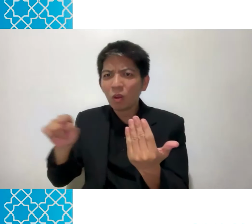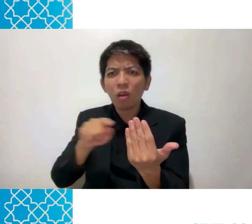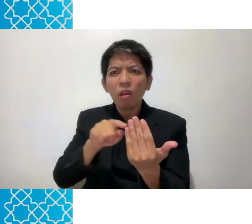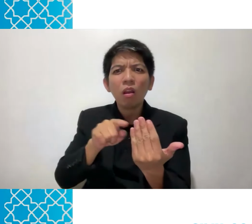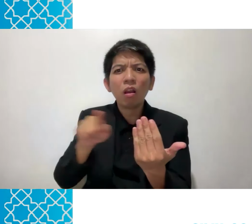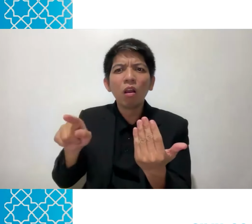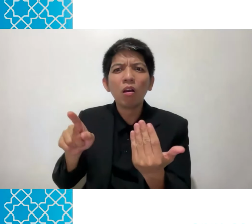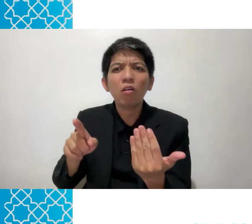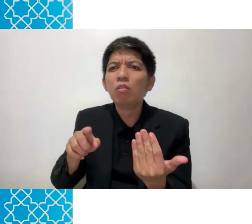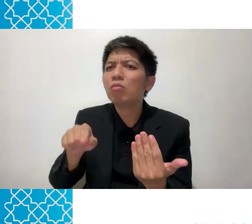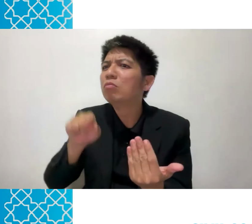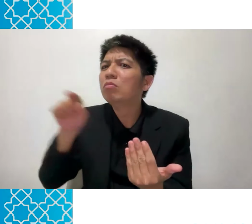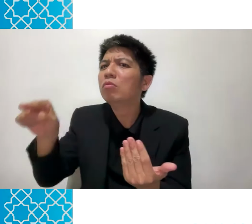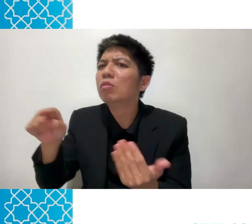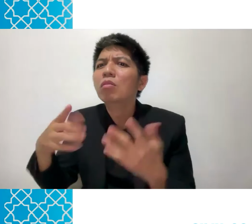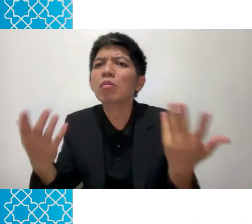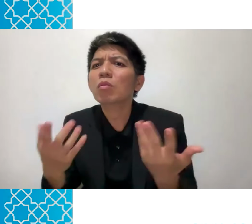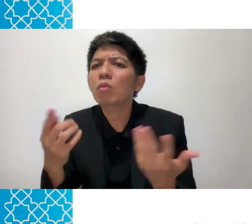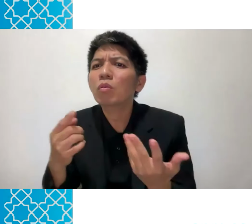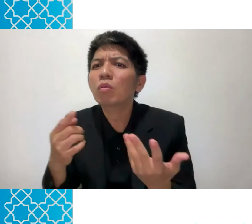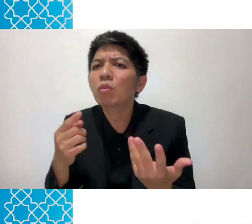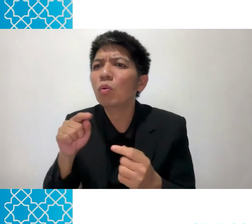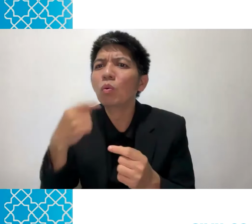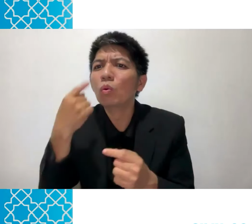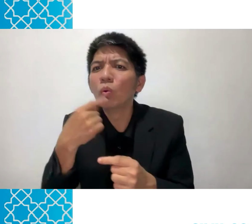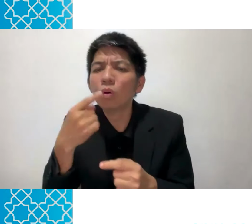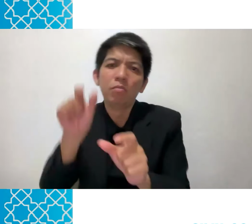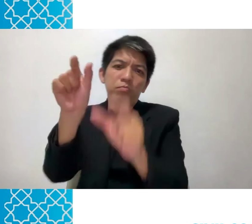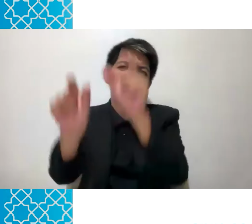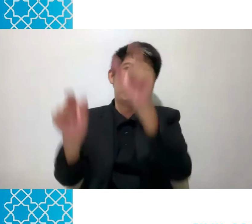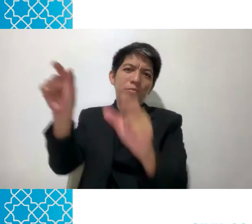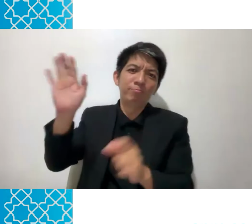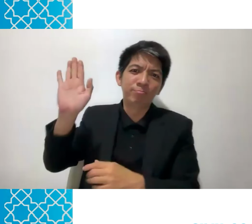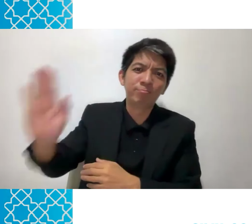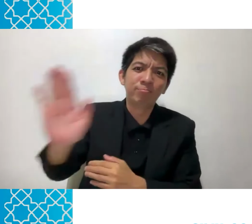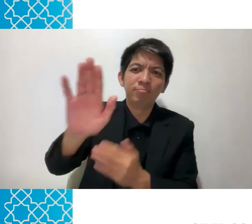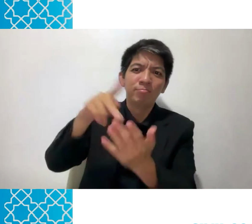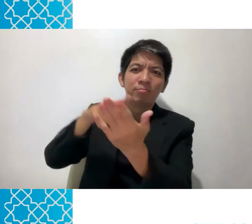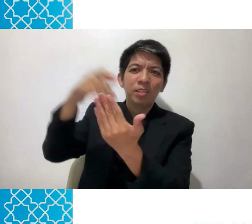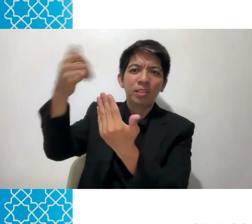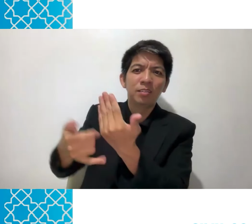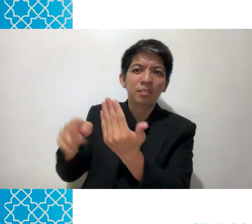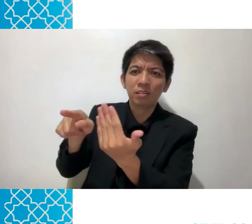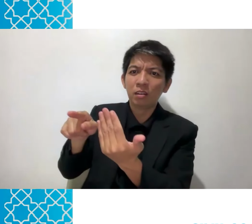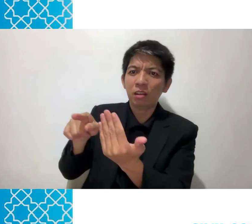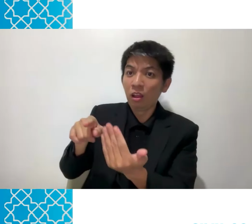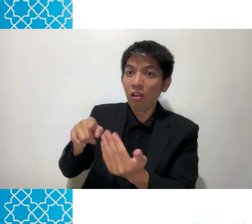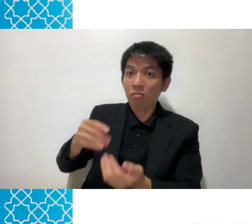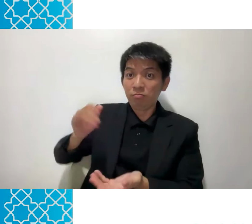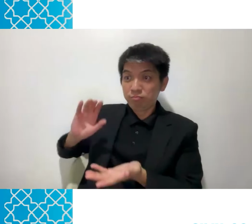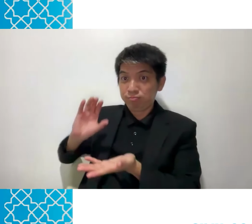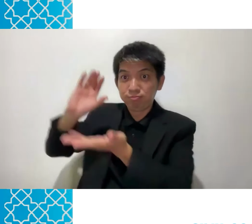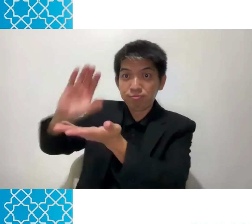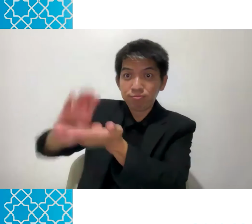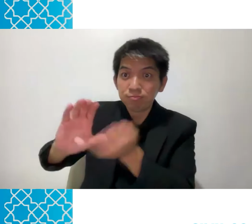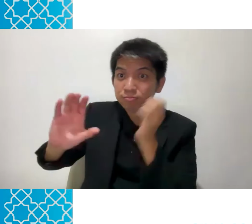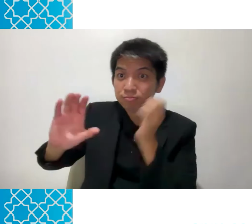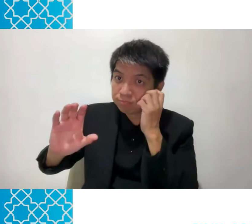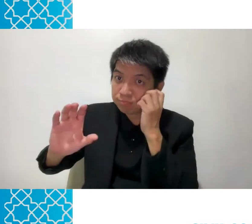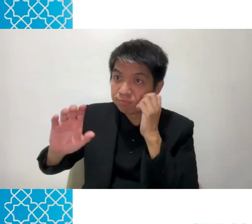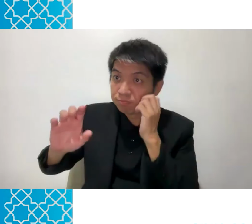know, we see the engagement. So in a way, investments of today is the impact of tomorrow. If we don't invest